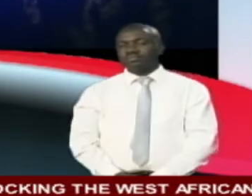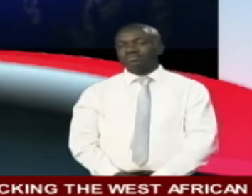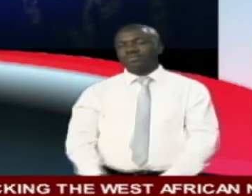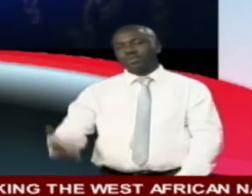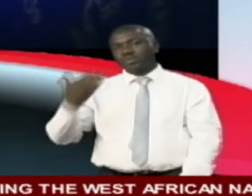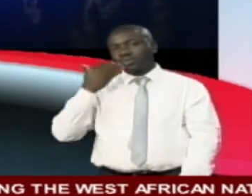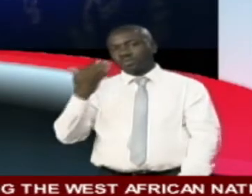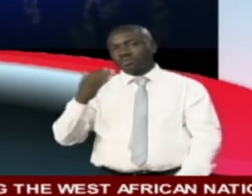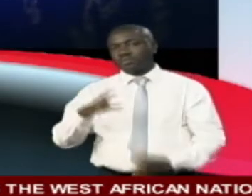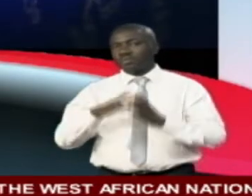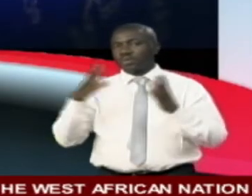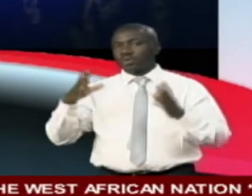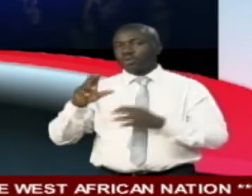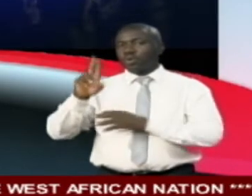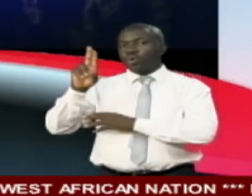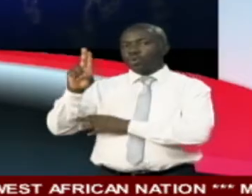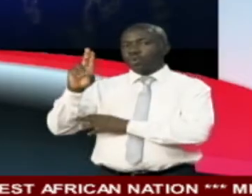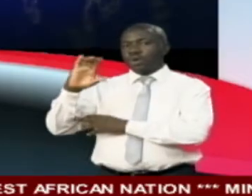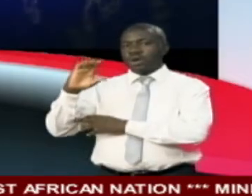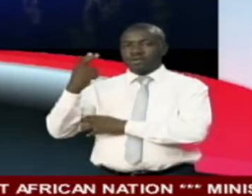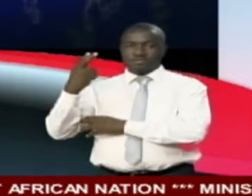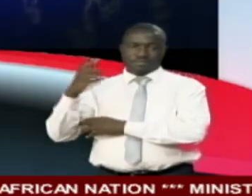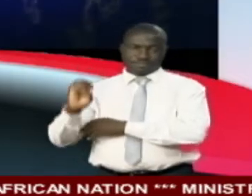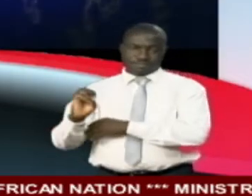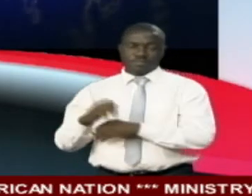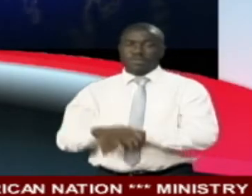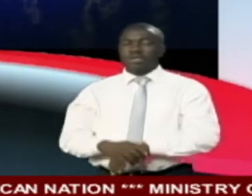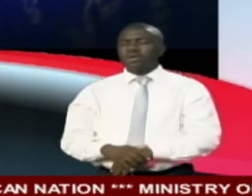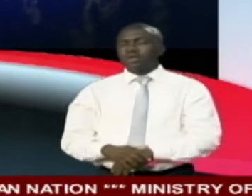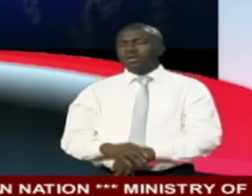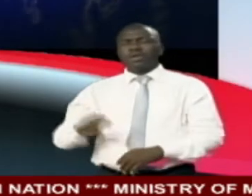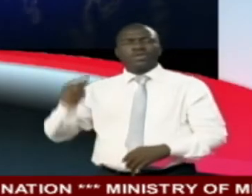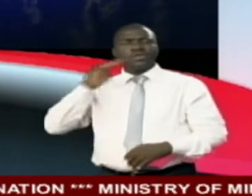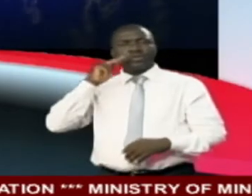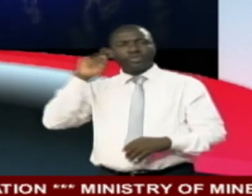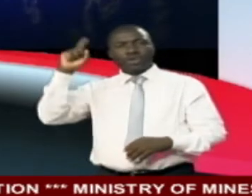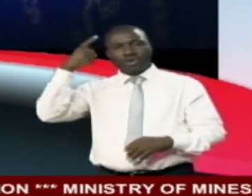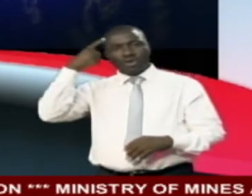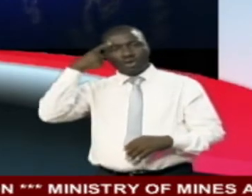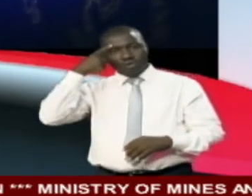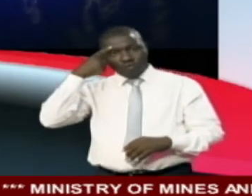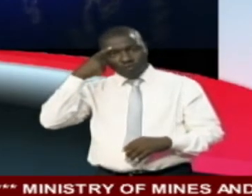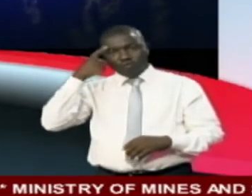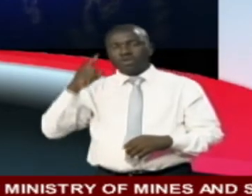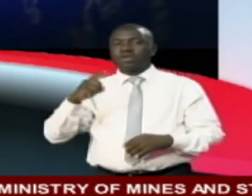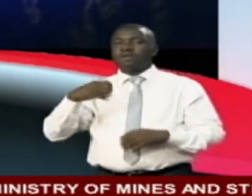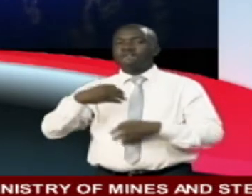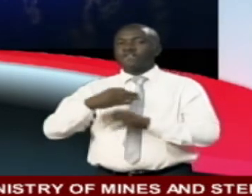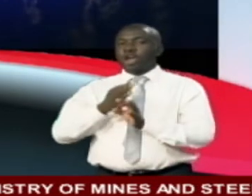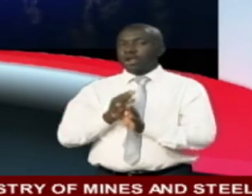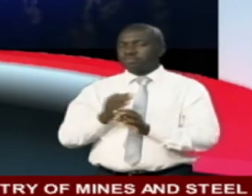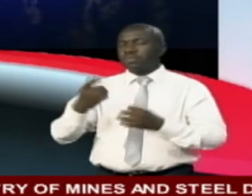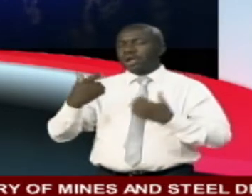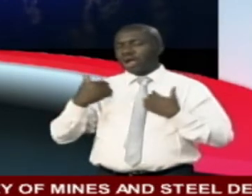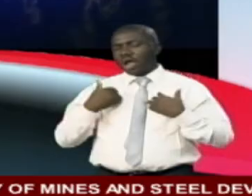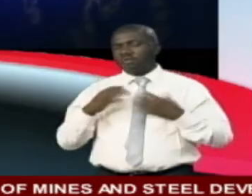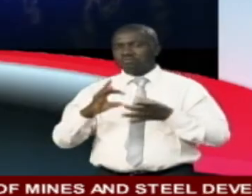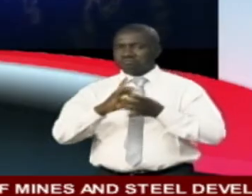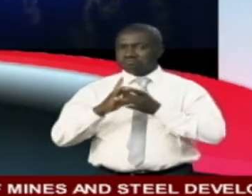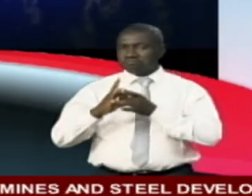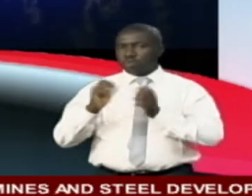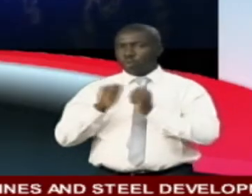Thank you so much, Oche. The Nigerian Governors Forum is strengthening collaboration with national and international partners to